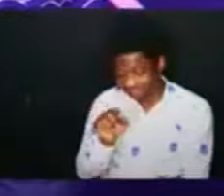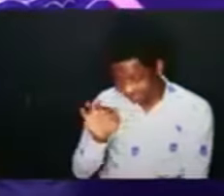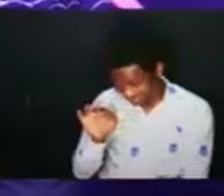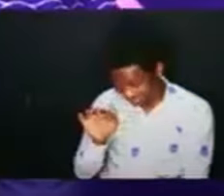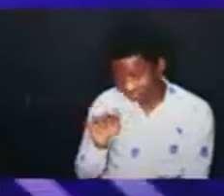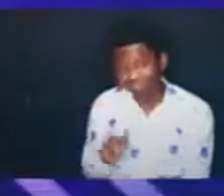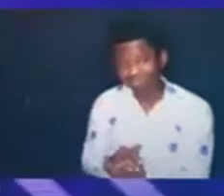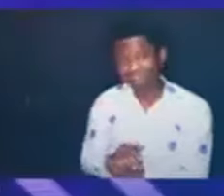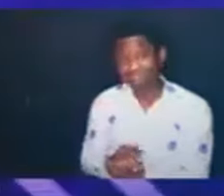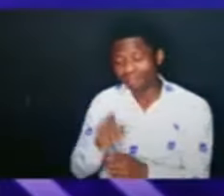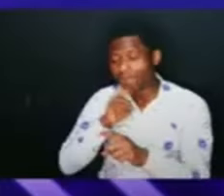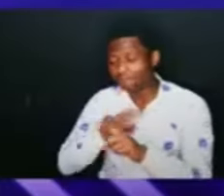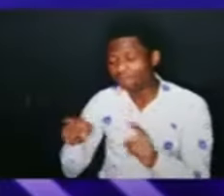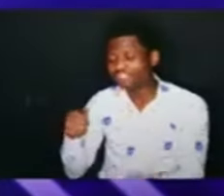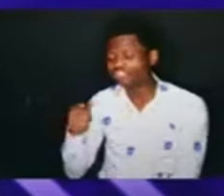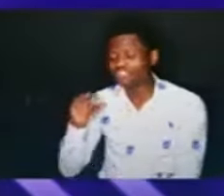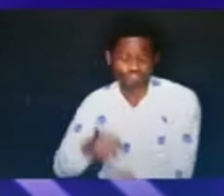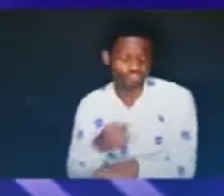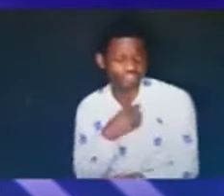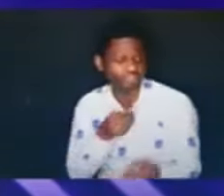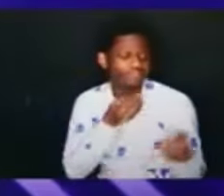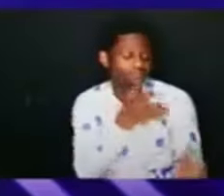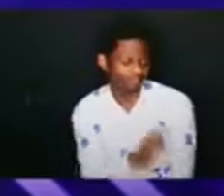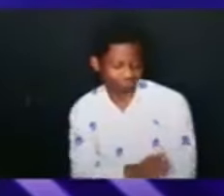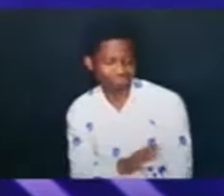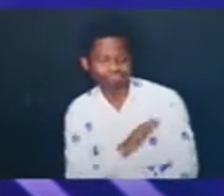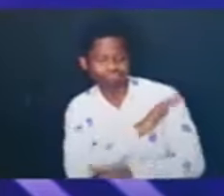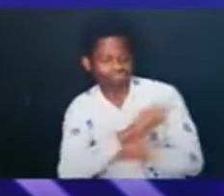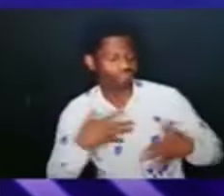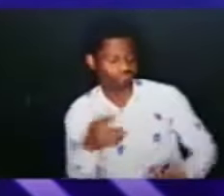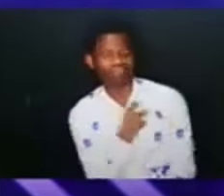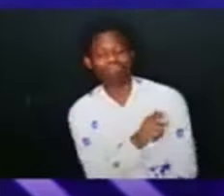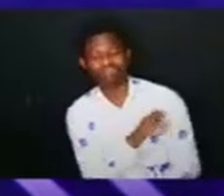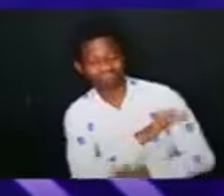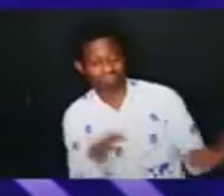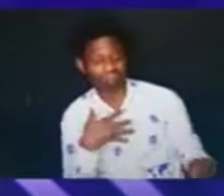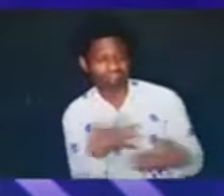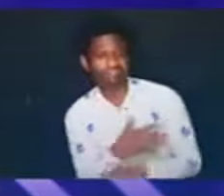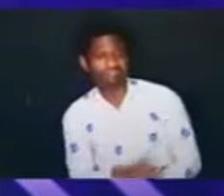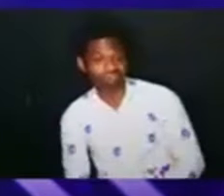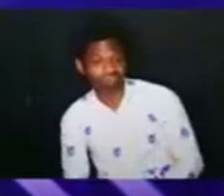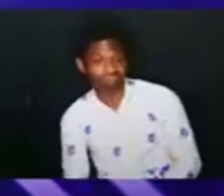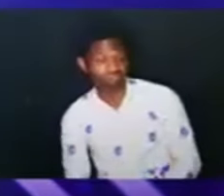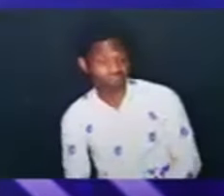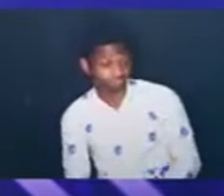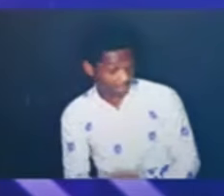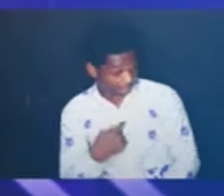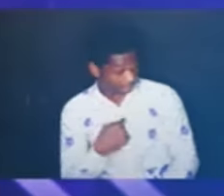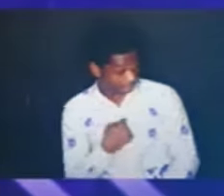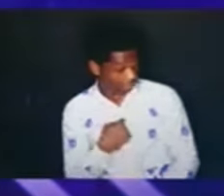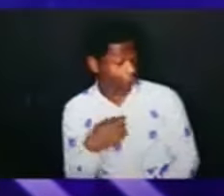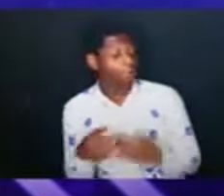19. But Joseph said to them, "Don't be afraid. Am I in the place